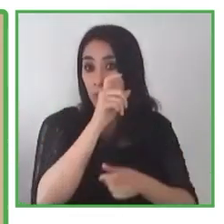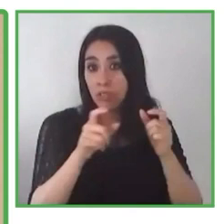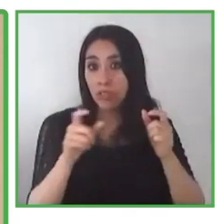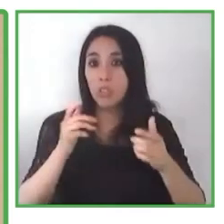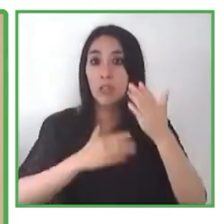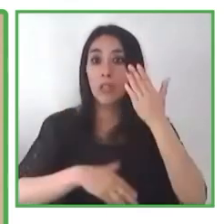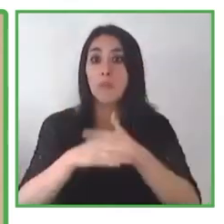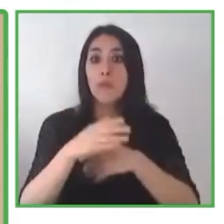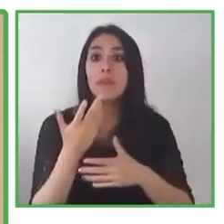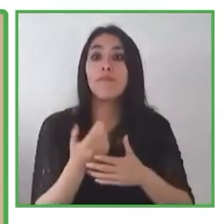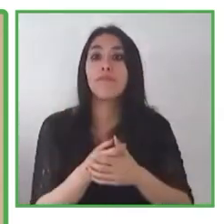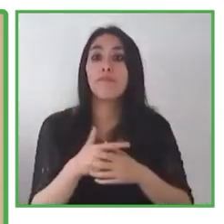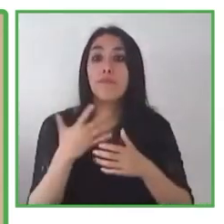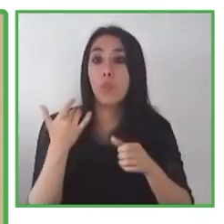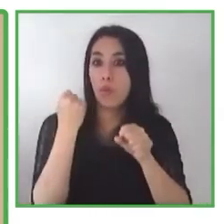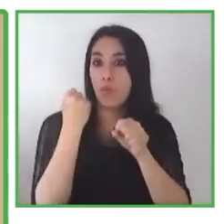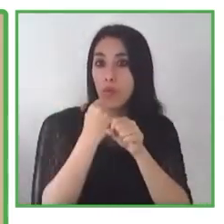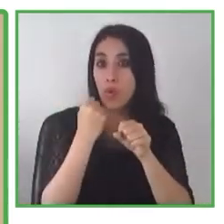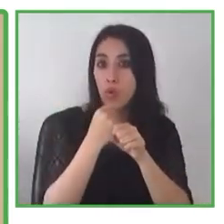international agreements